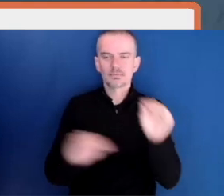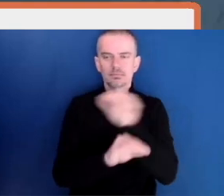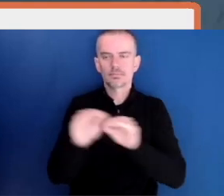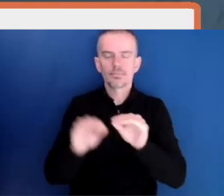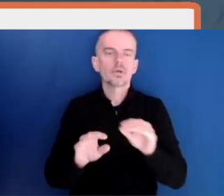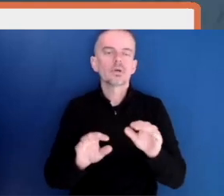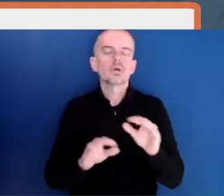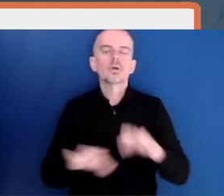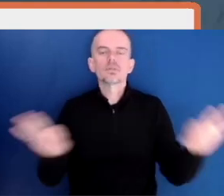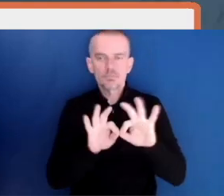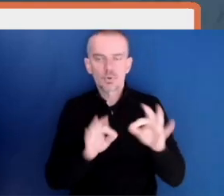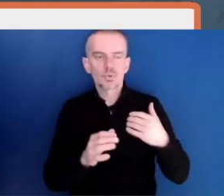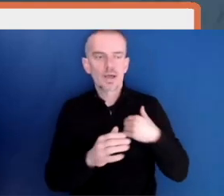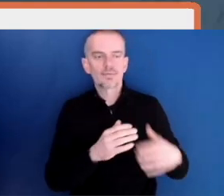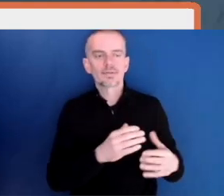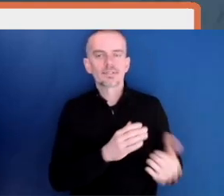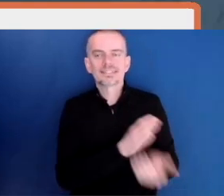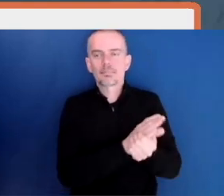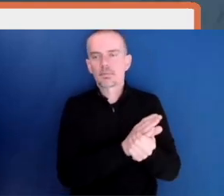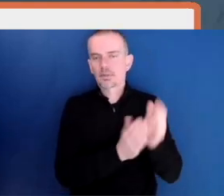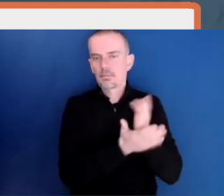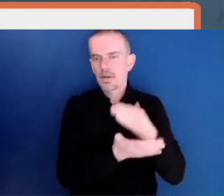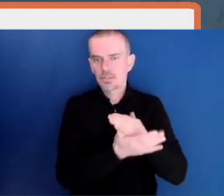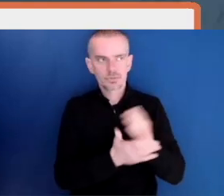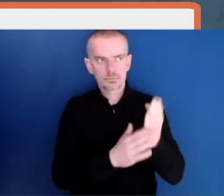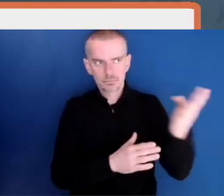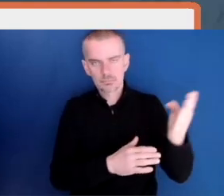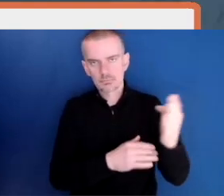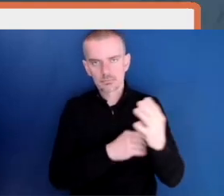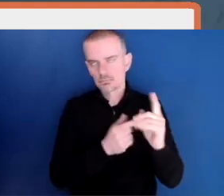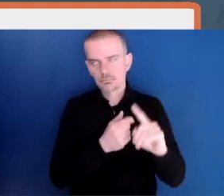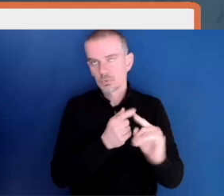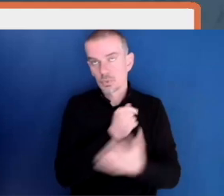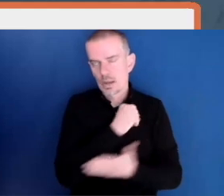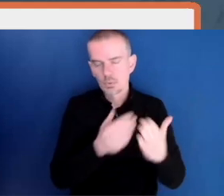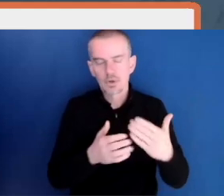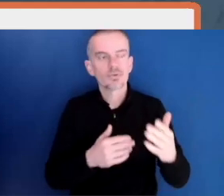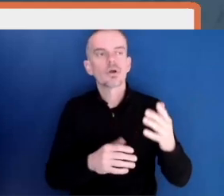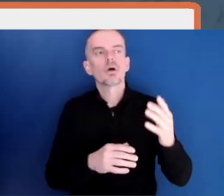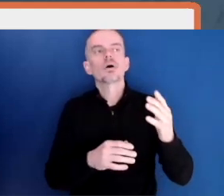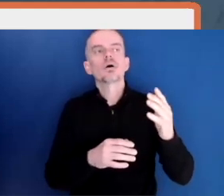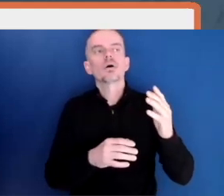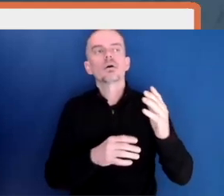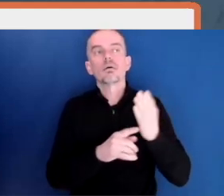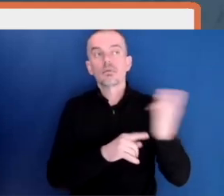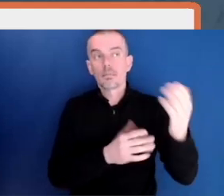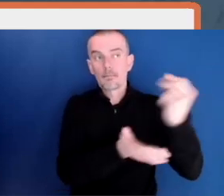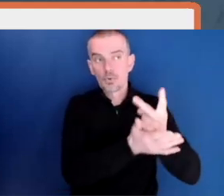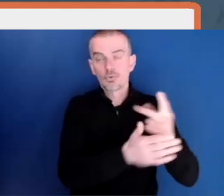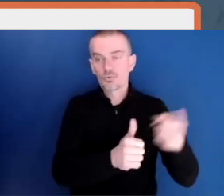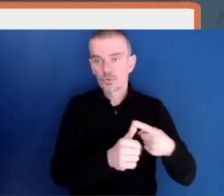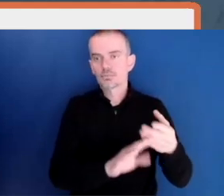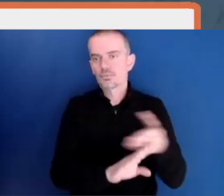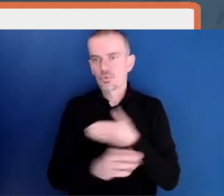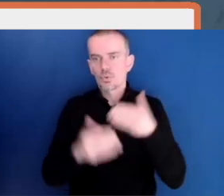budgets, let's say to the county, right, before implementing that new revised budget. And then also,